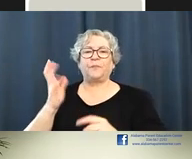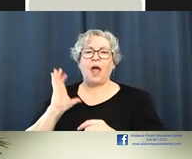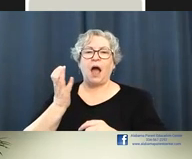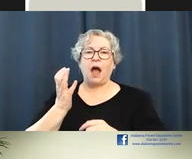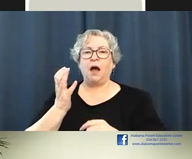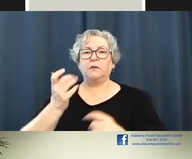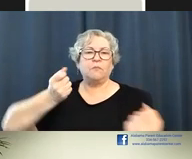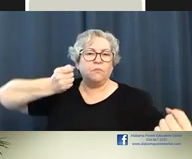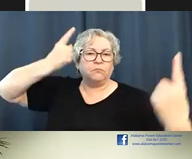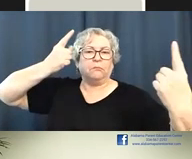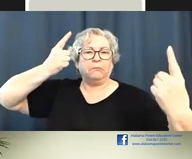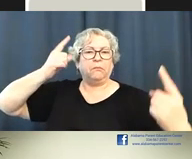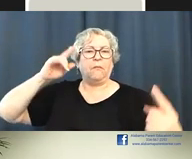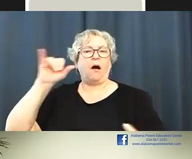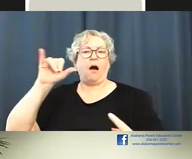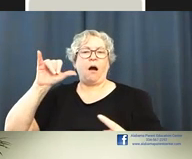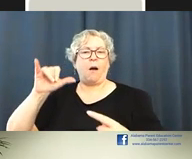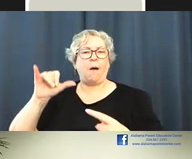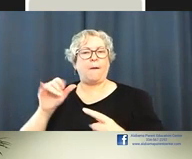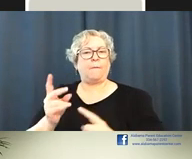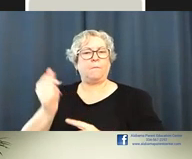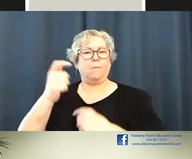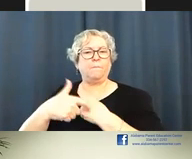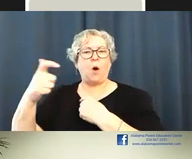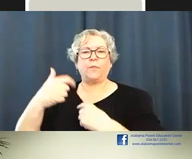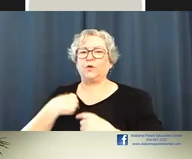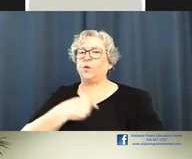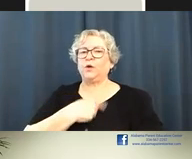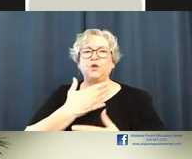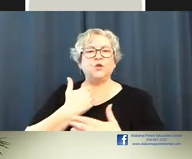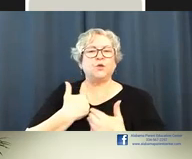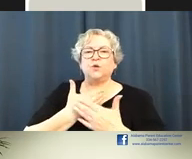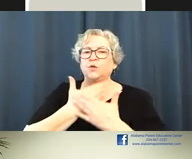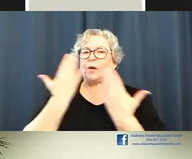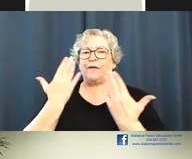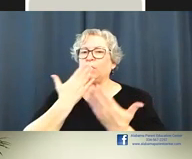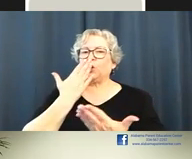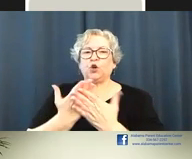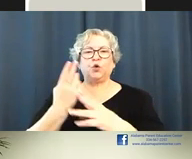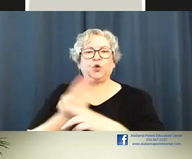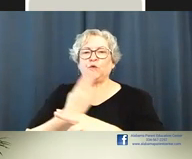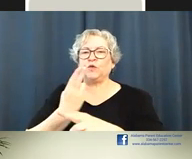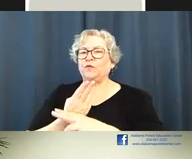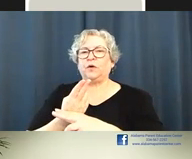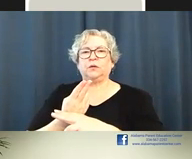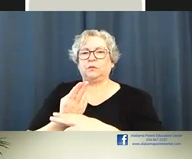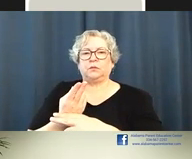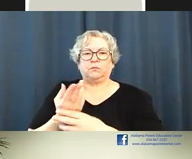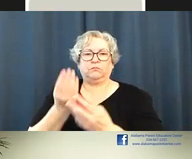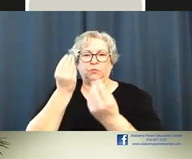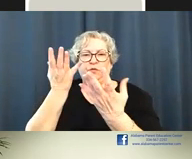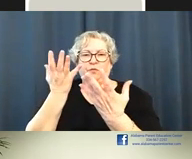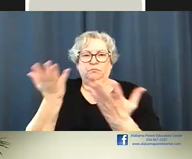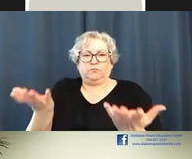our aha moments is that we don't have a lot of good usable materials available to